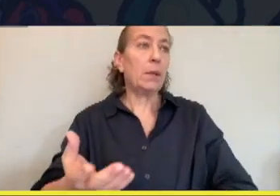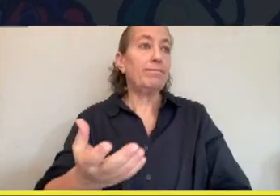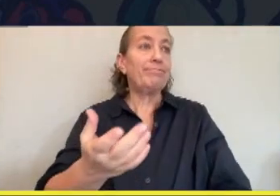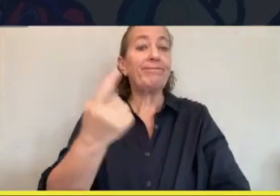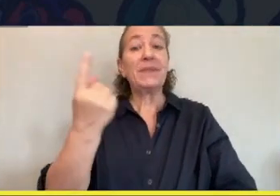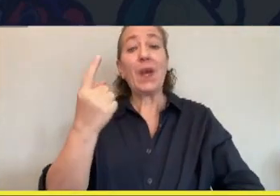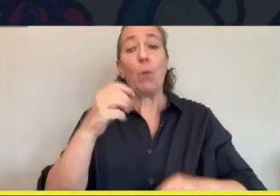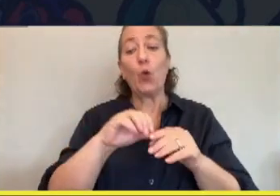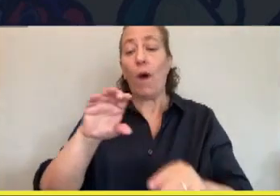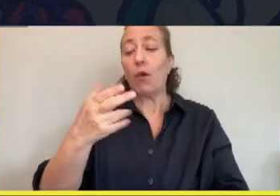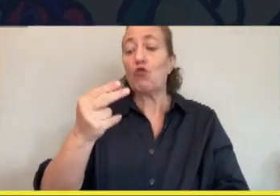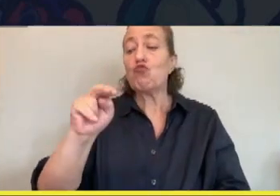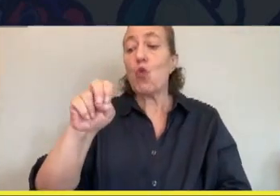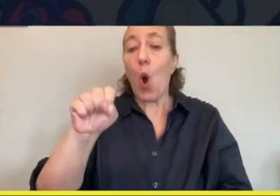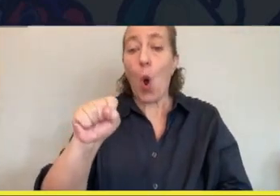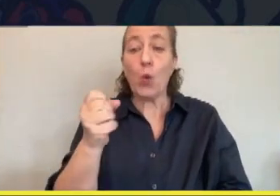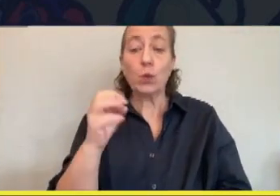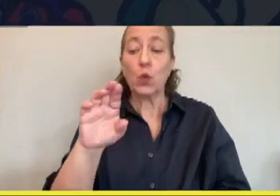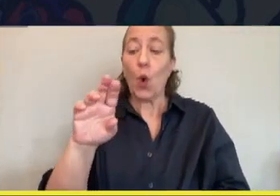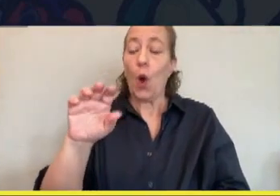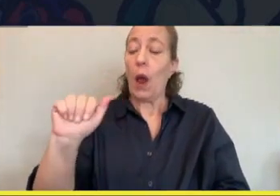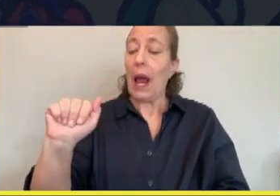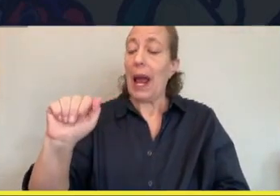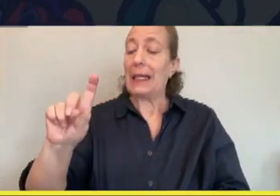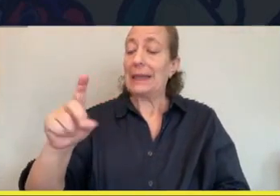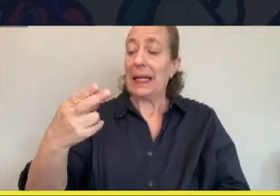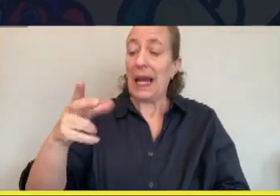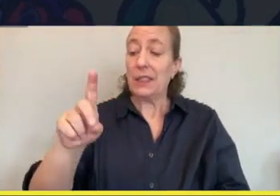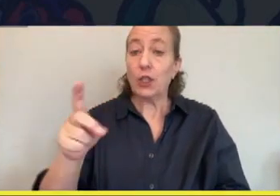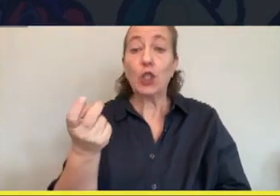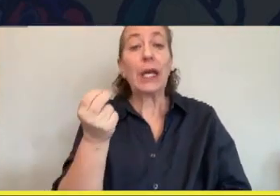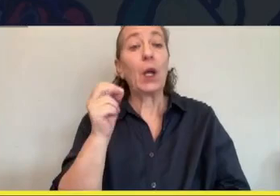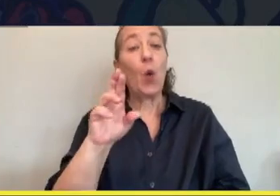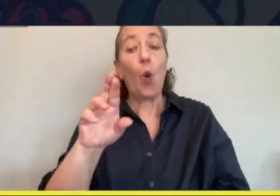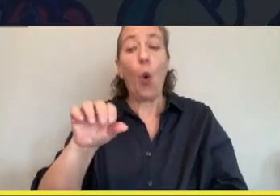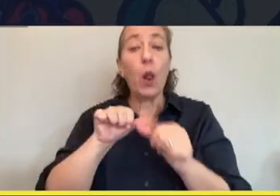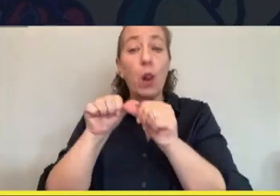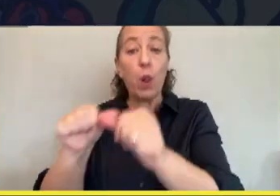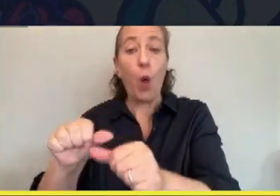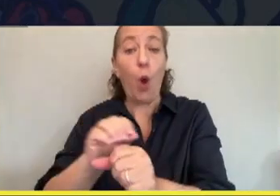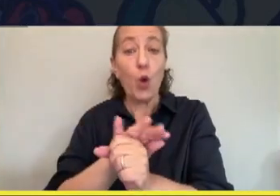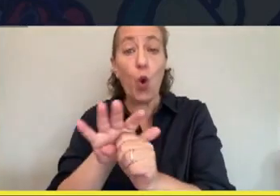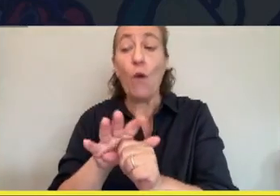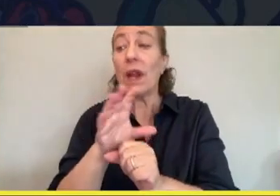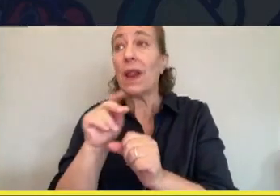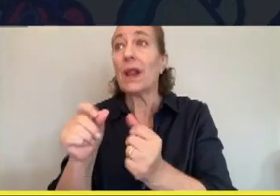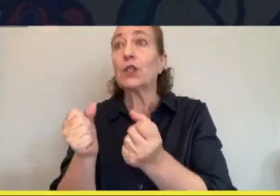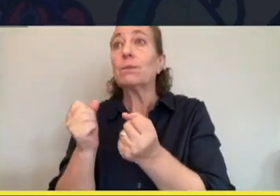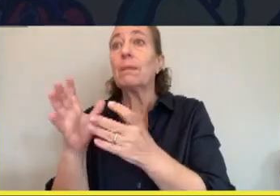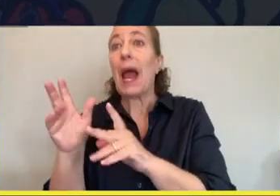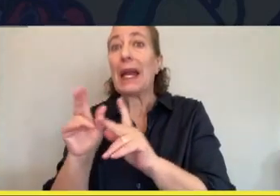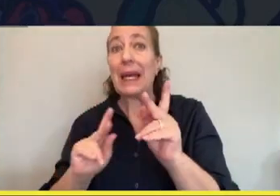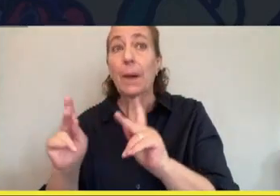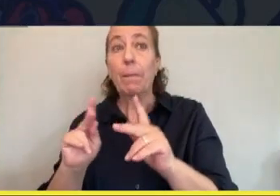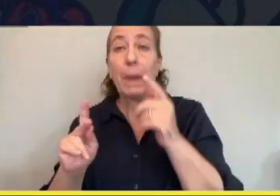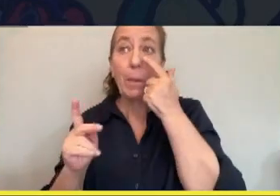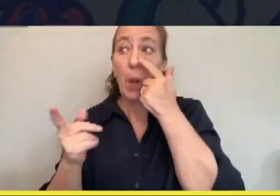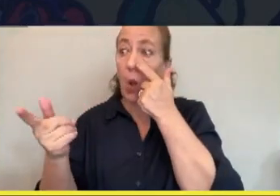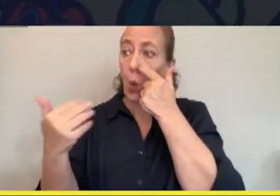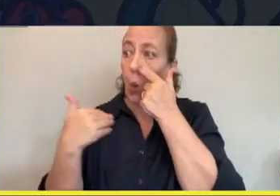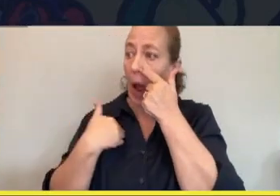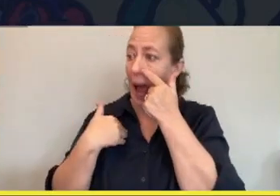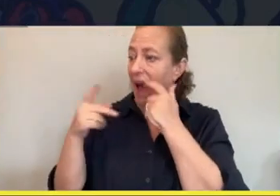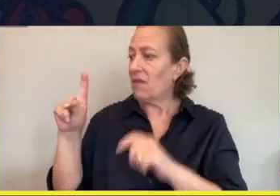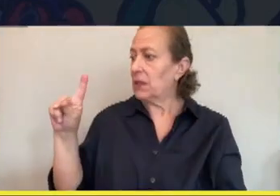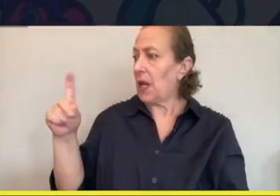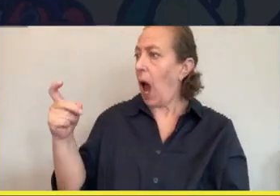or ADHD or long COVID, there's many individuals who may latch on to the specific diagnosis that they have been